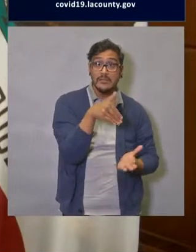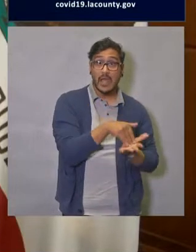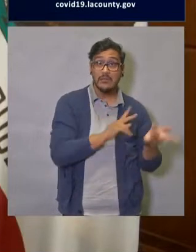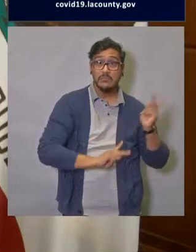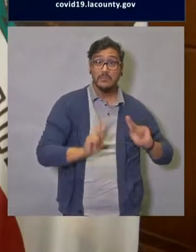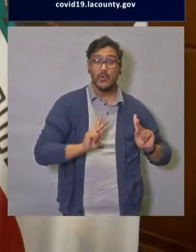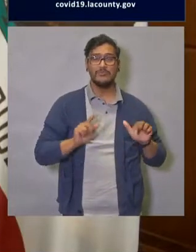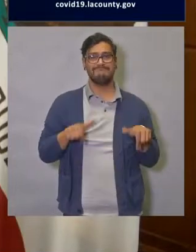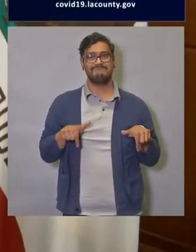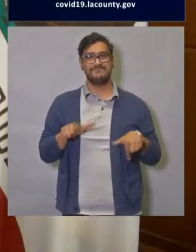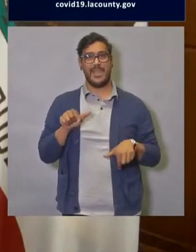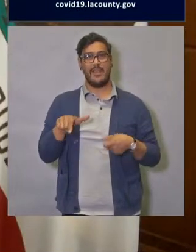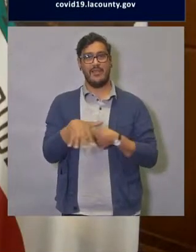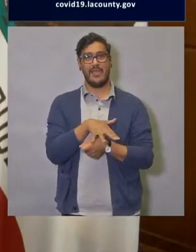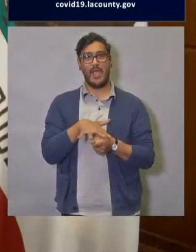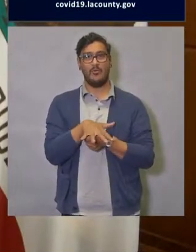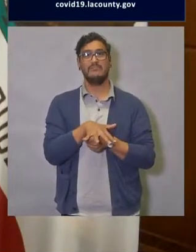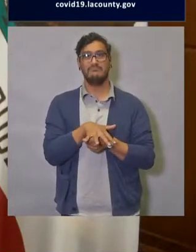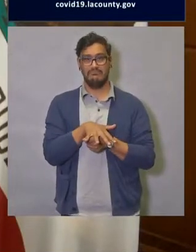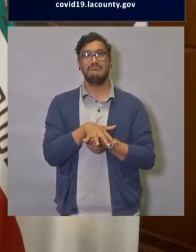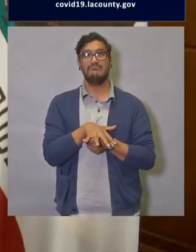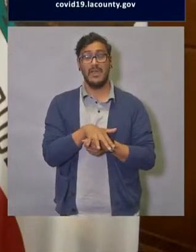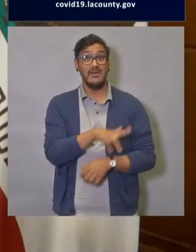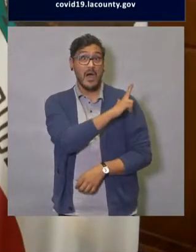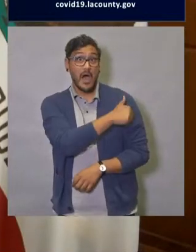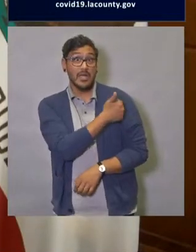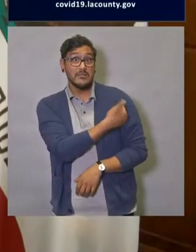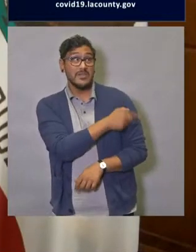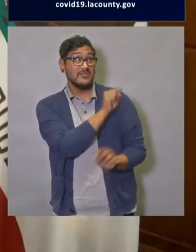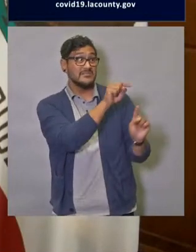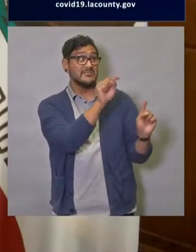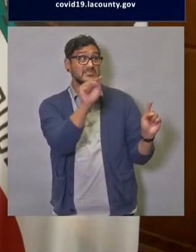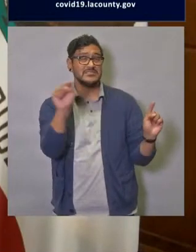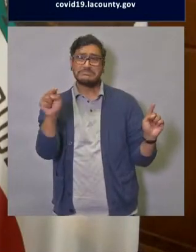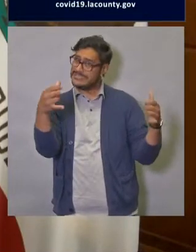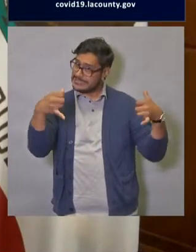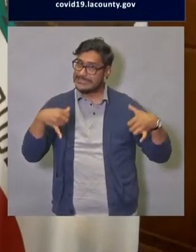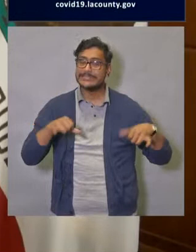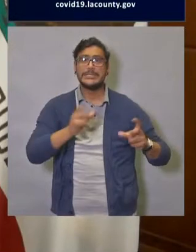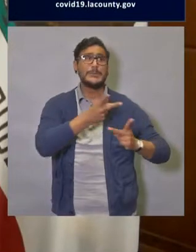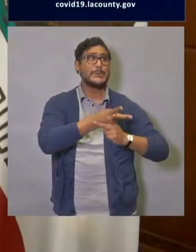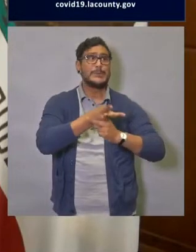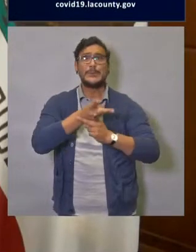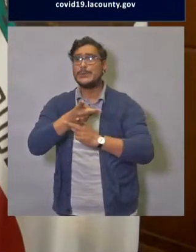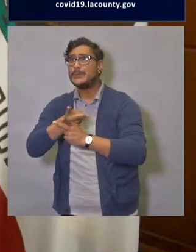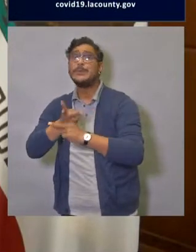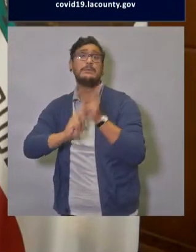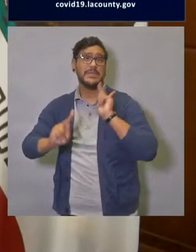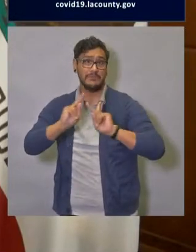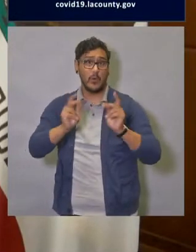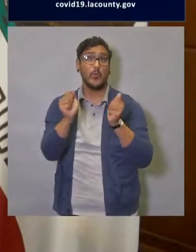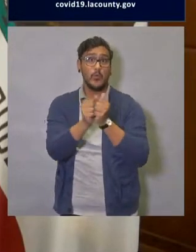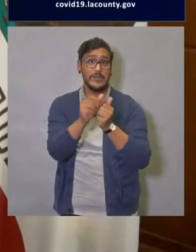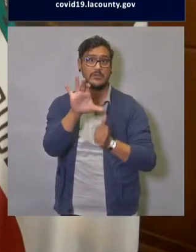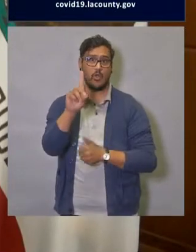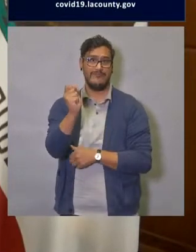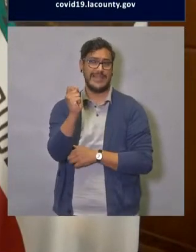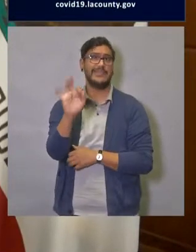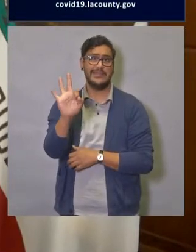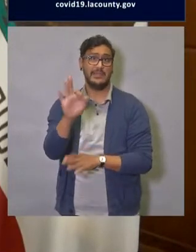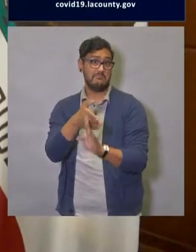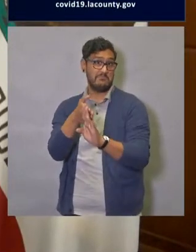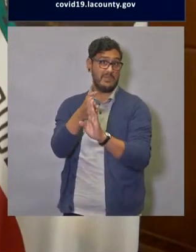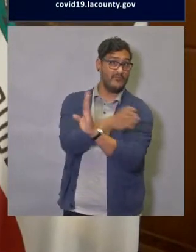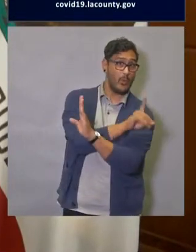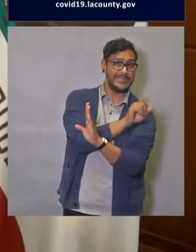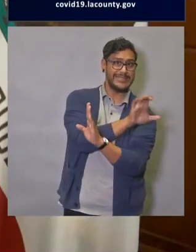LA County. Our hospitals are still caring for more COVID patients than they were prior to December, with nearly